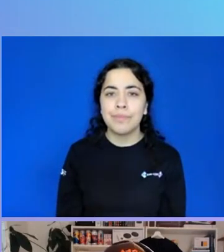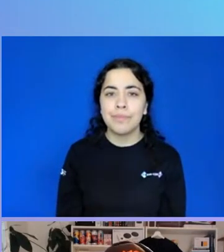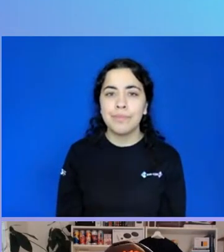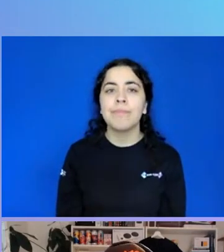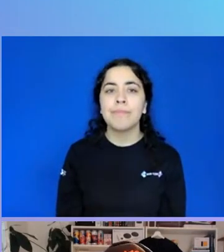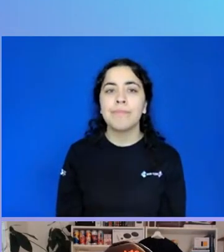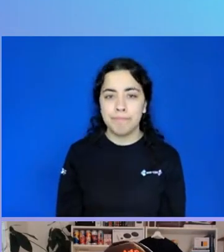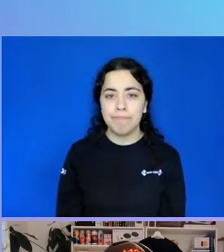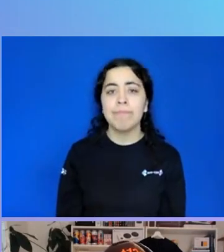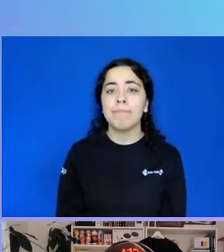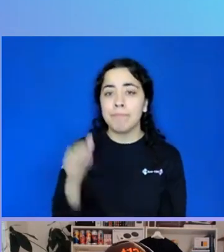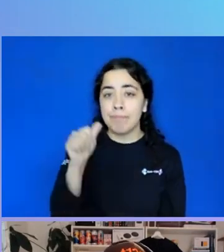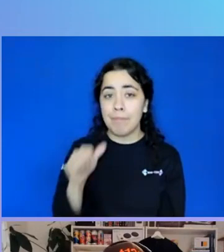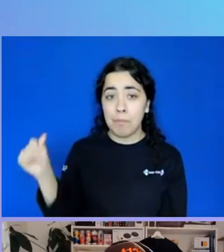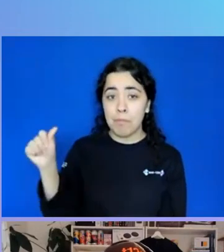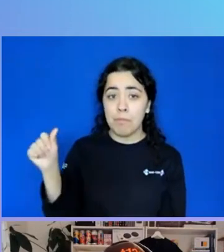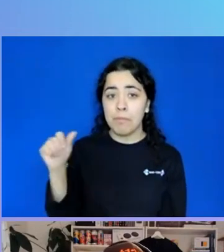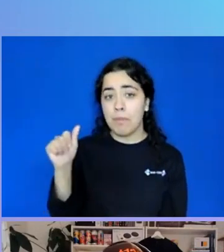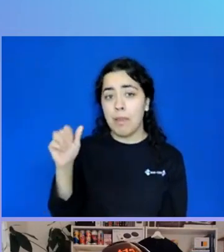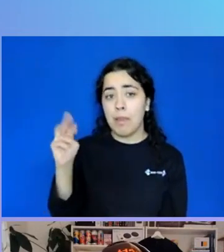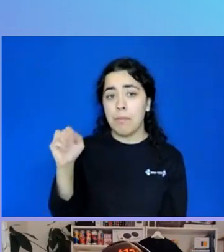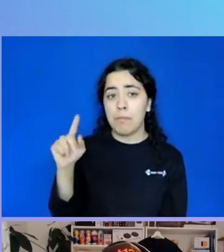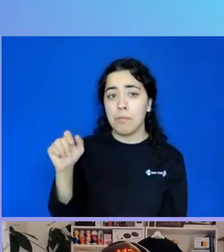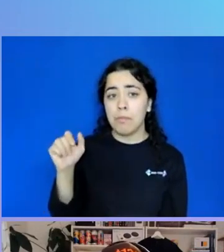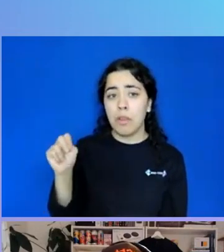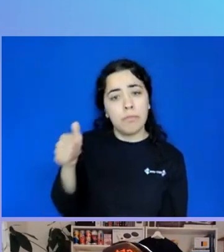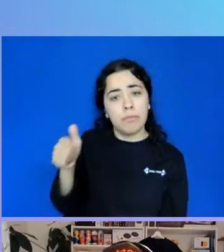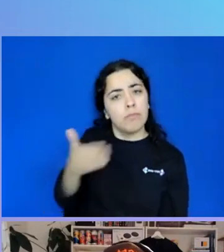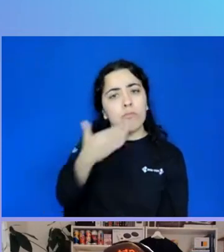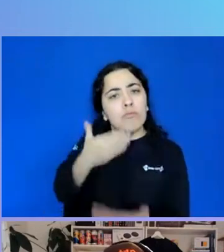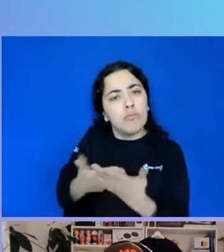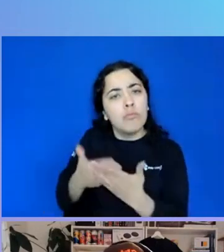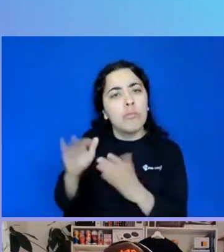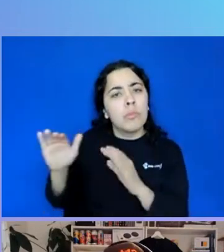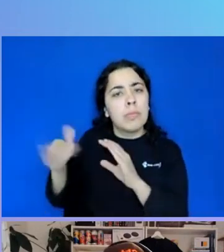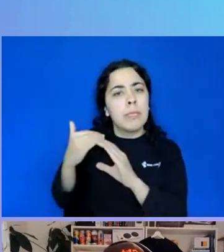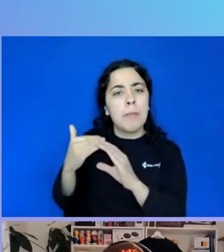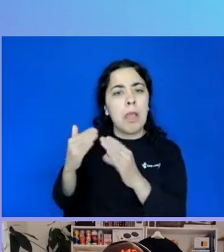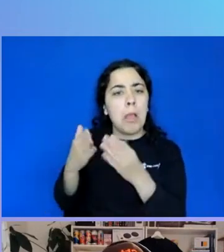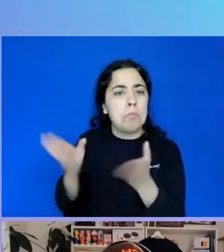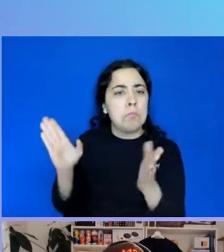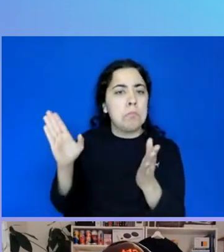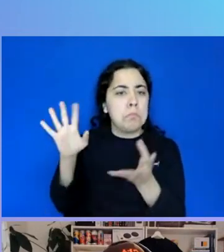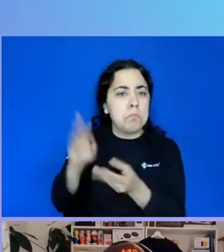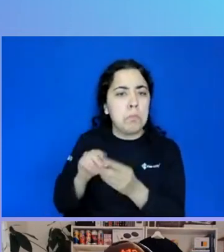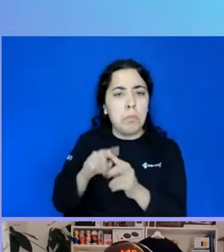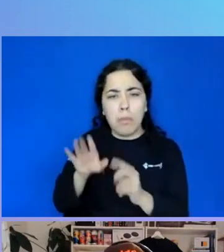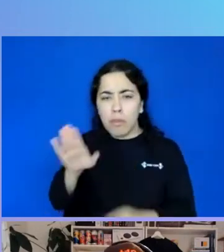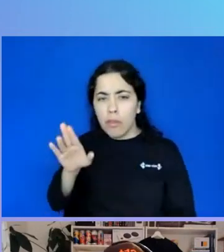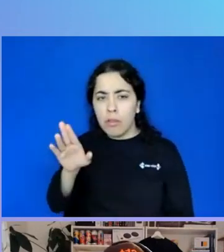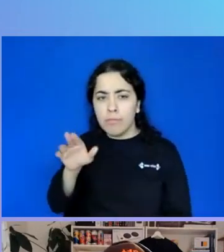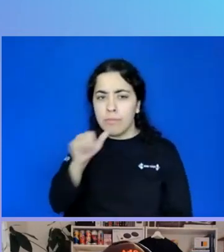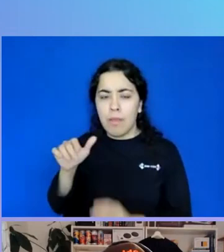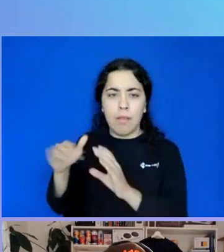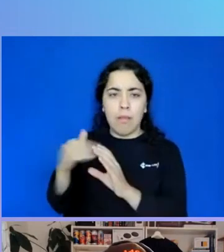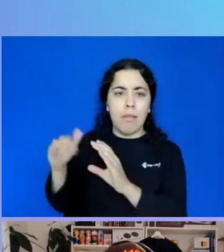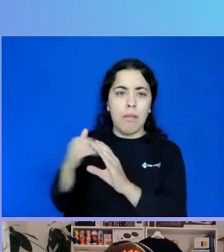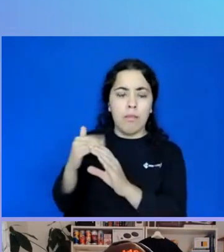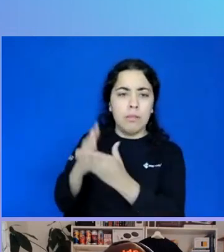Amazon has quite a good email overall, but the unsubscribe is not